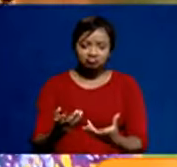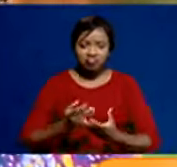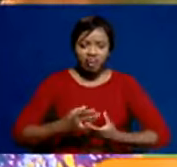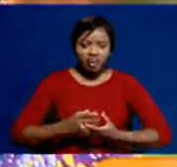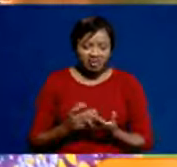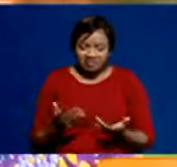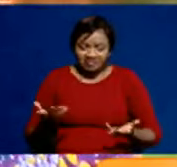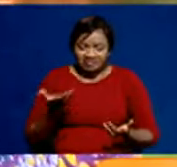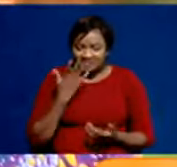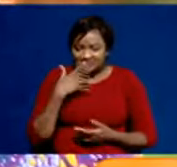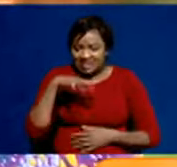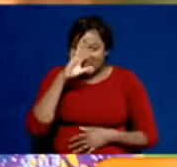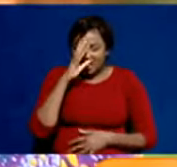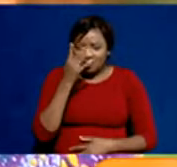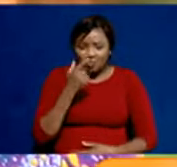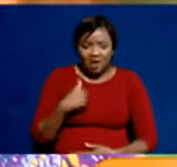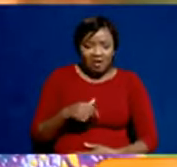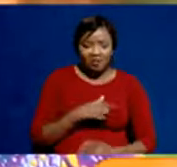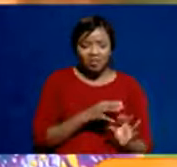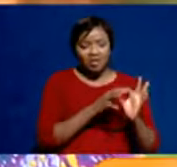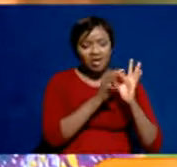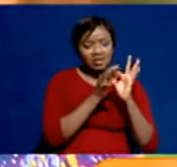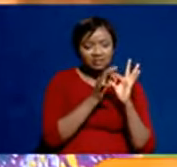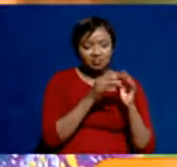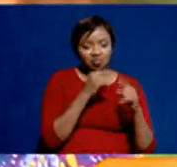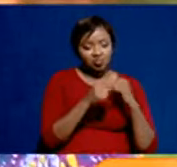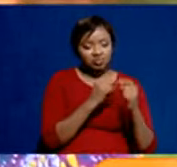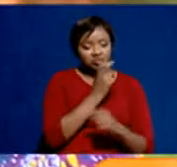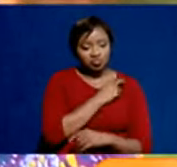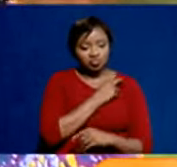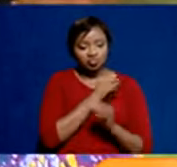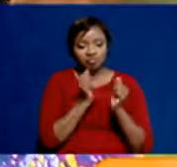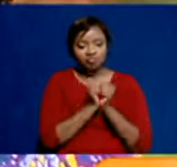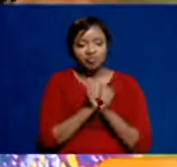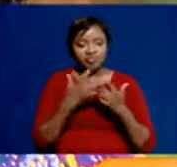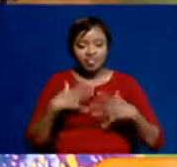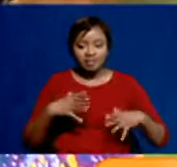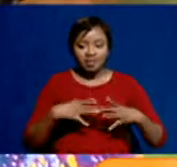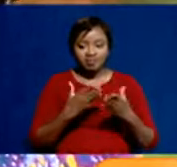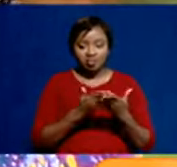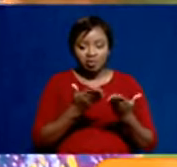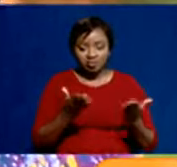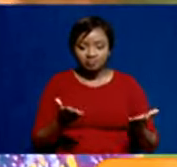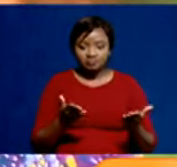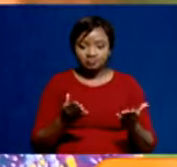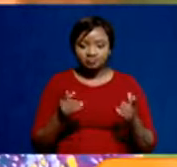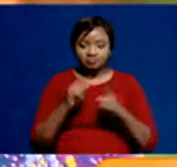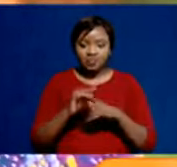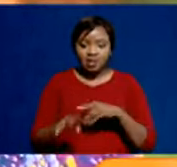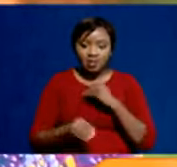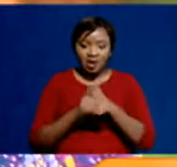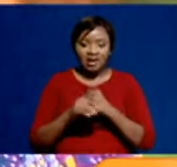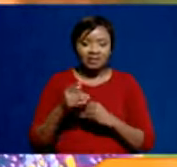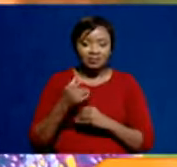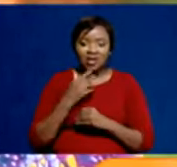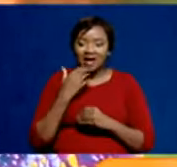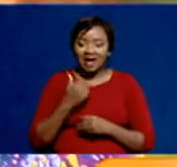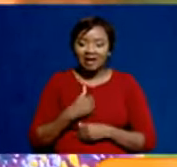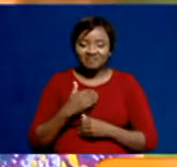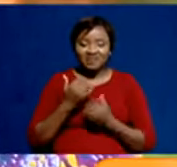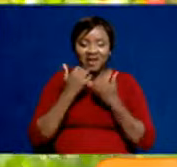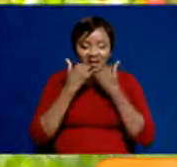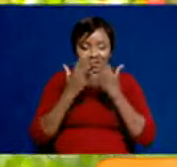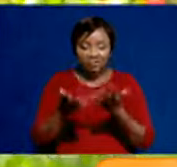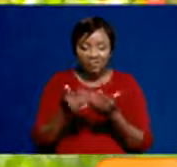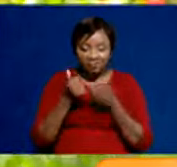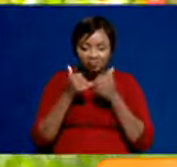and said, Azimio will continue consulting the people. We are going a step further and saying there is absolutely nothing good